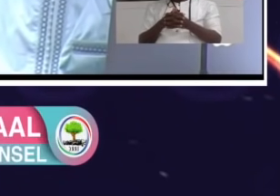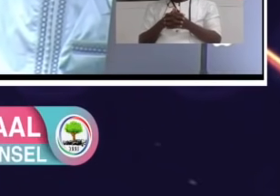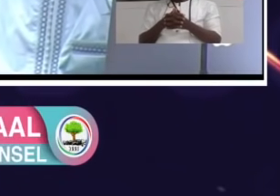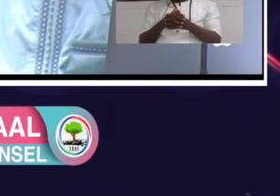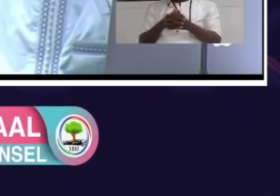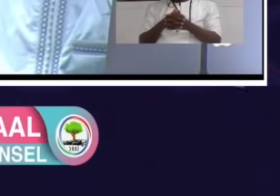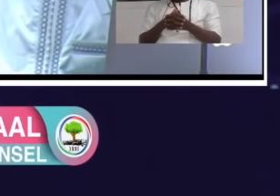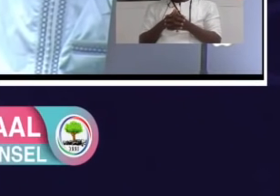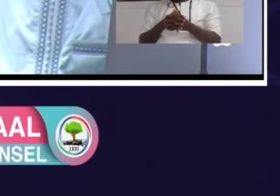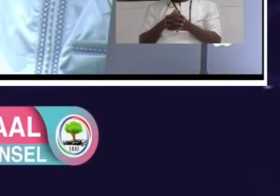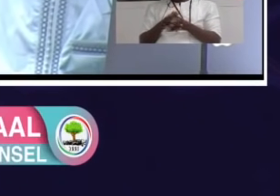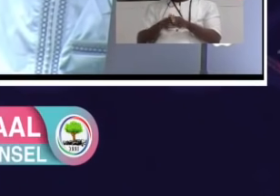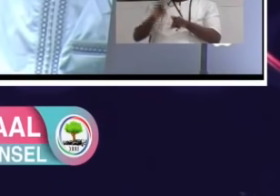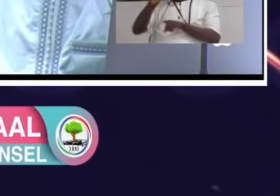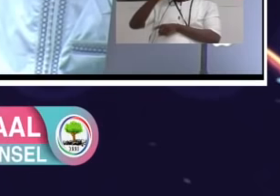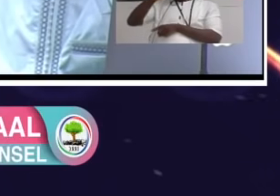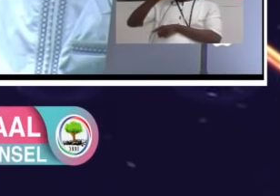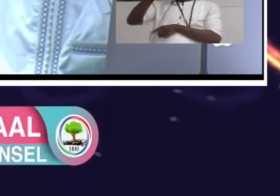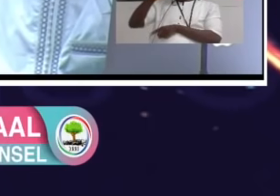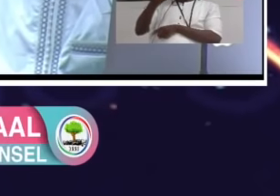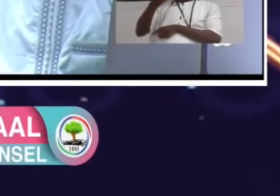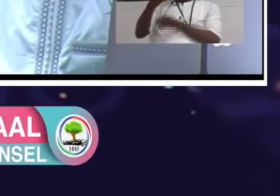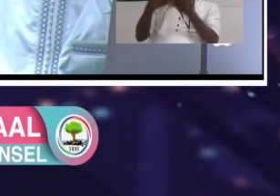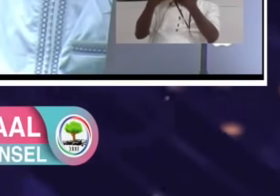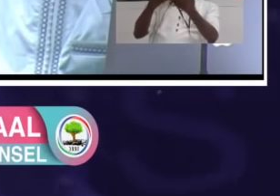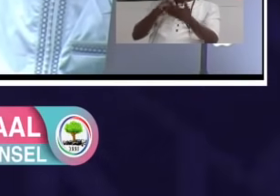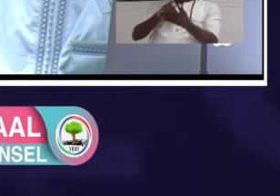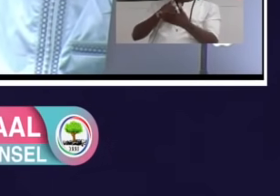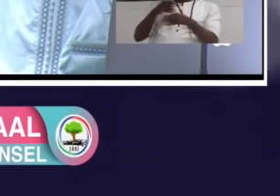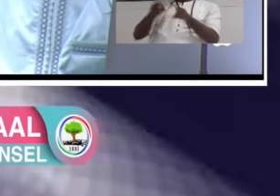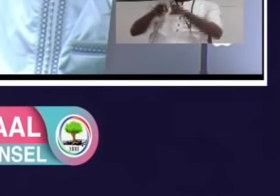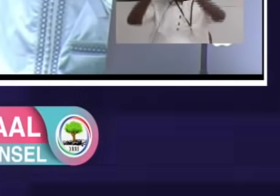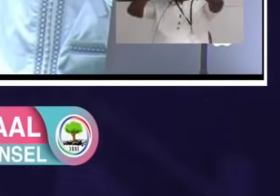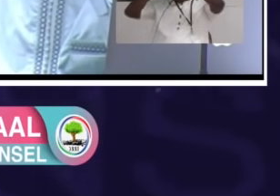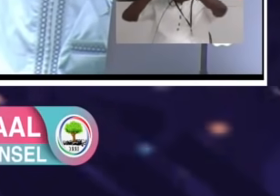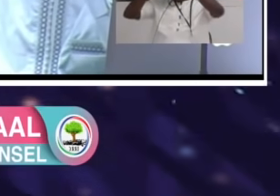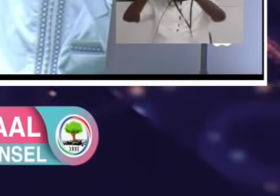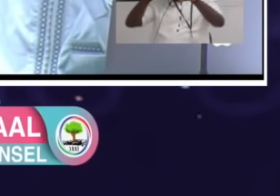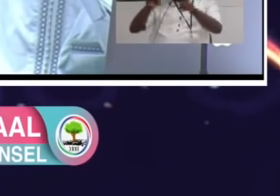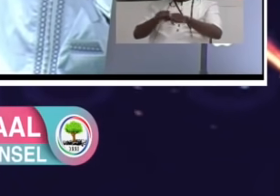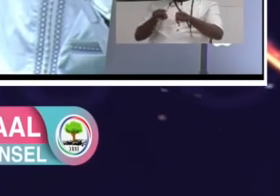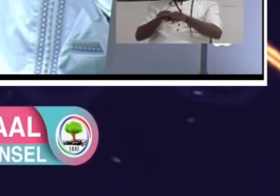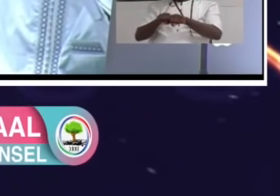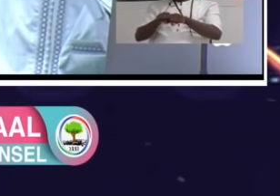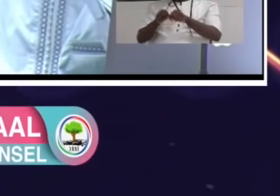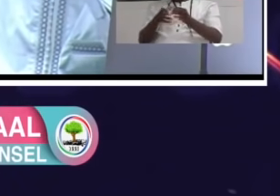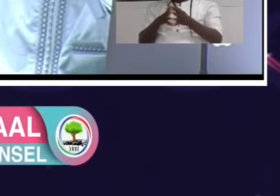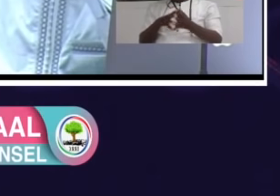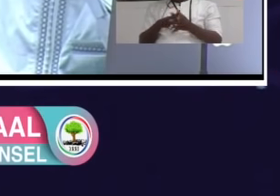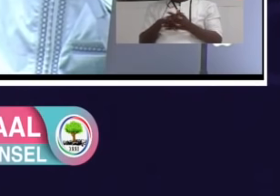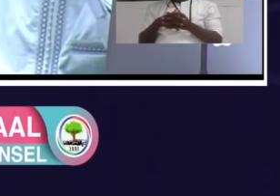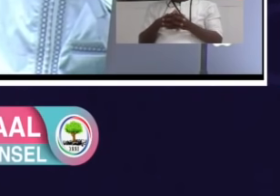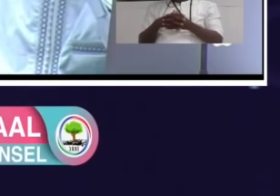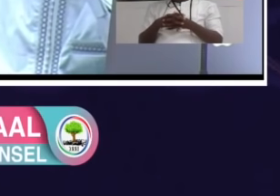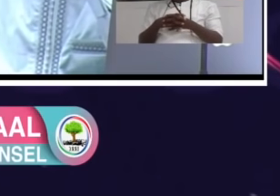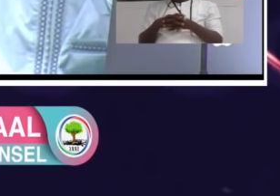la don di ligéyal. Ci li mo manga wax Senegal nguuri Senegal la don ligéyal. He was working for the Senegalese government according to what